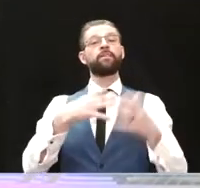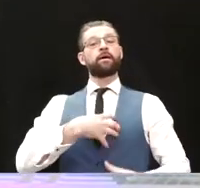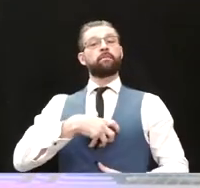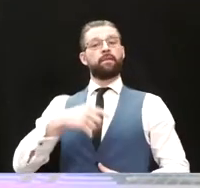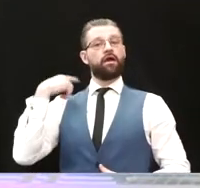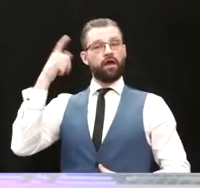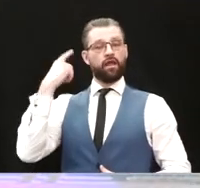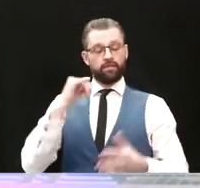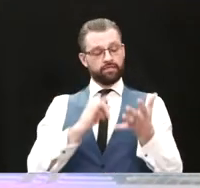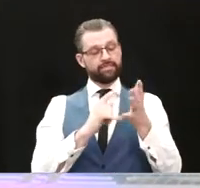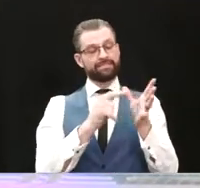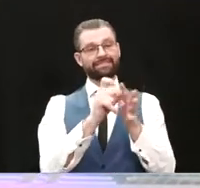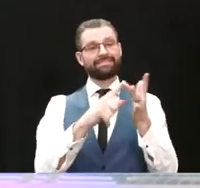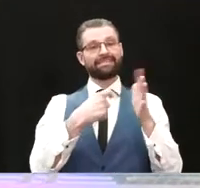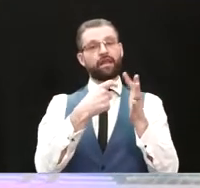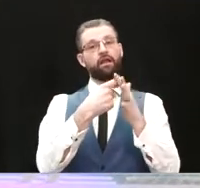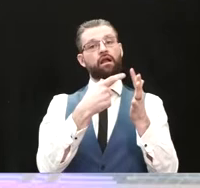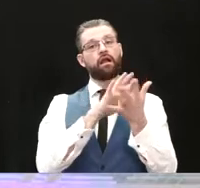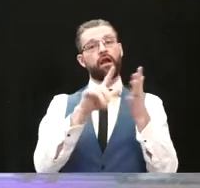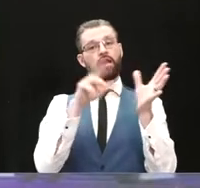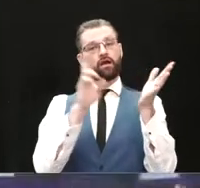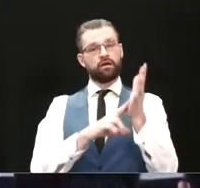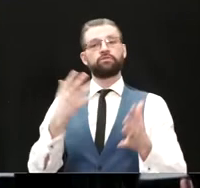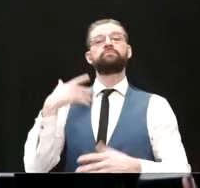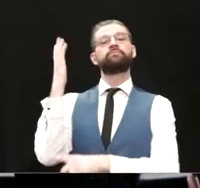Khan, to give his address. Sadiq.